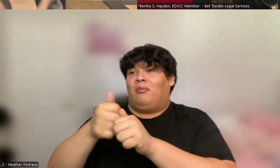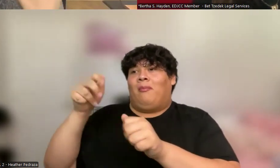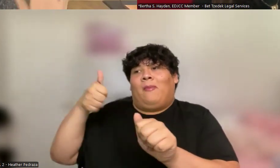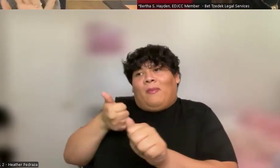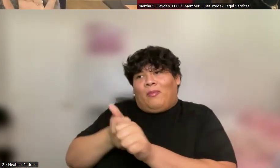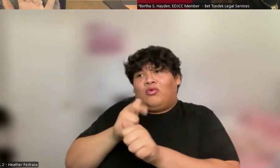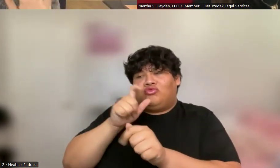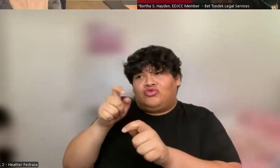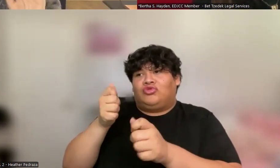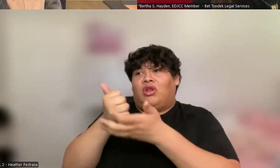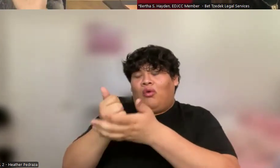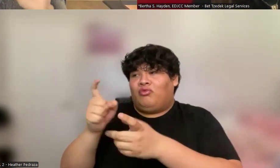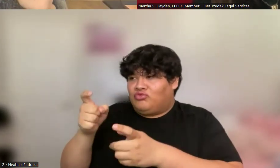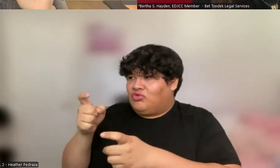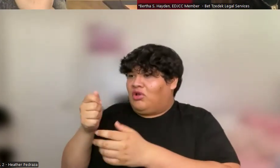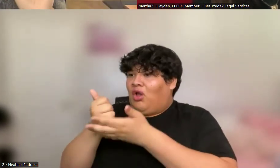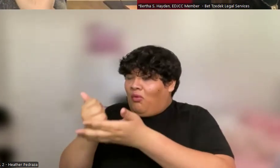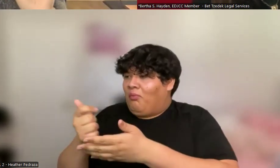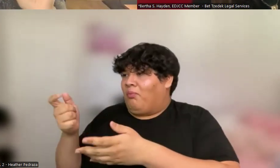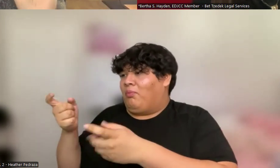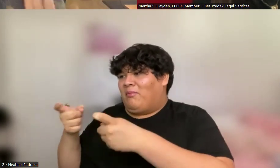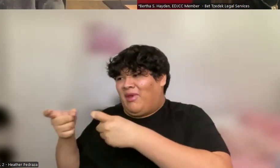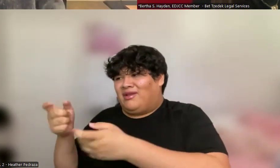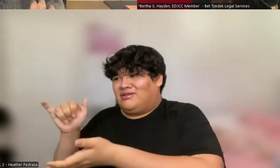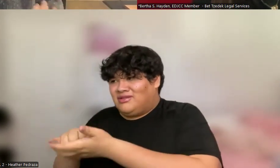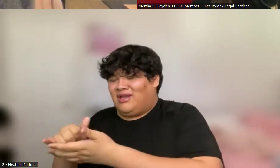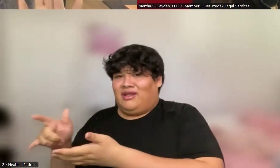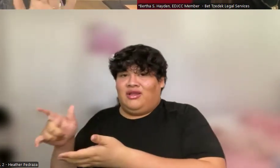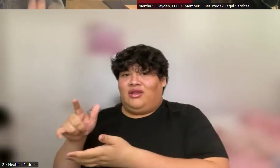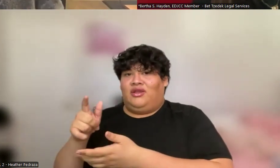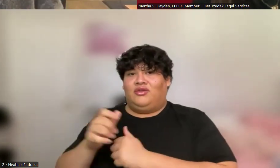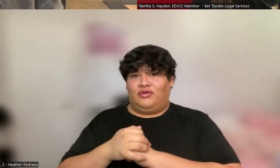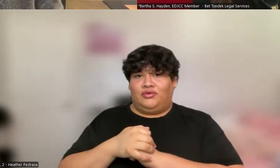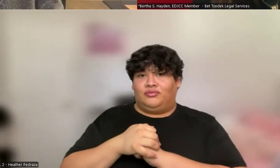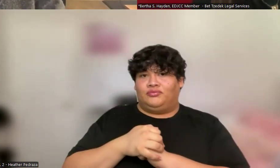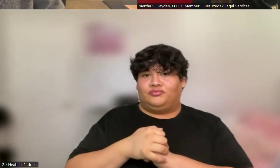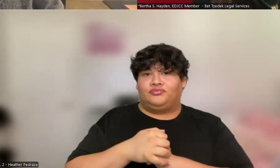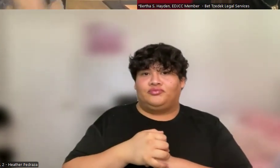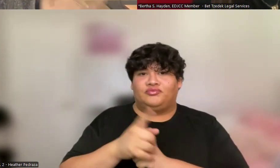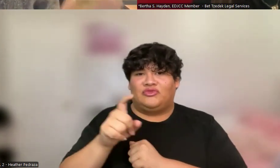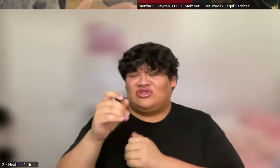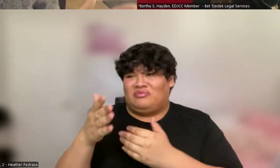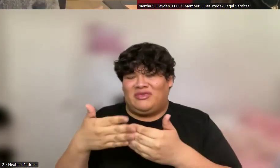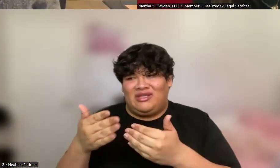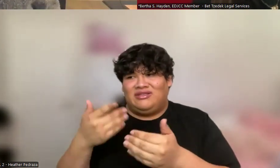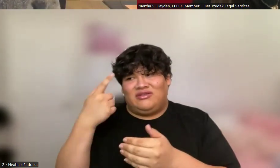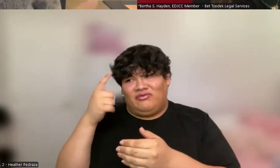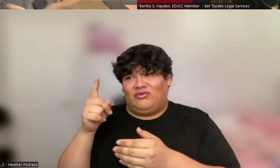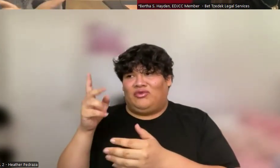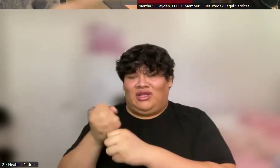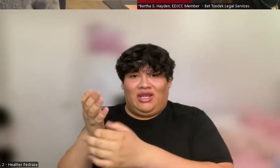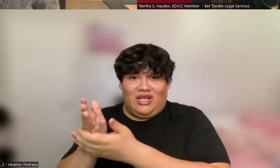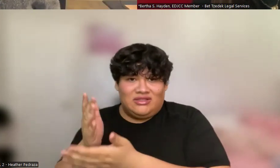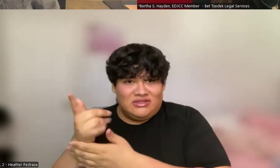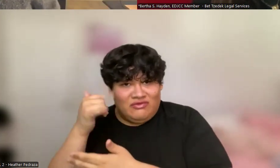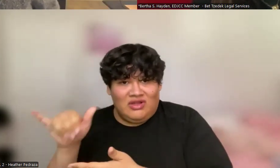that other people are dealing with. And if you are trying to access services, it should be as simple as possible. Very similar to all the